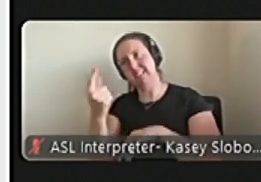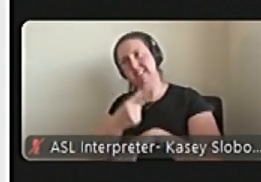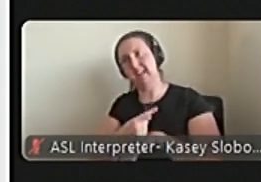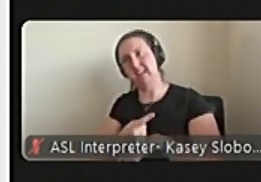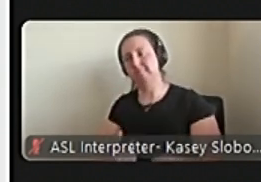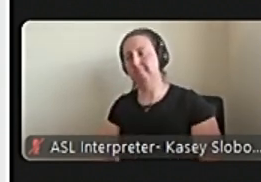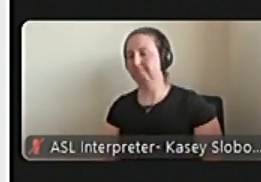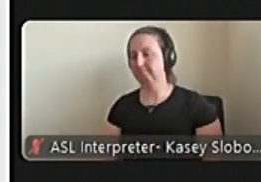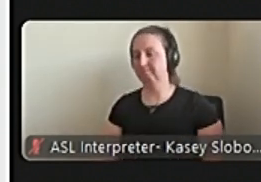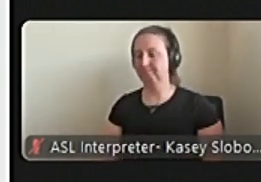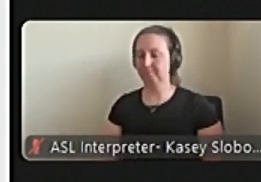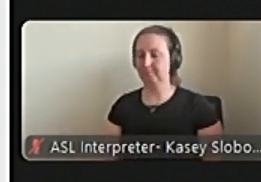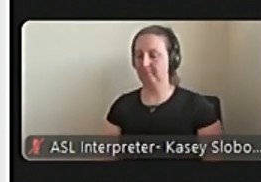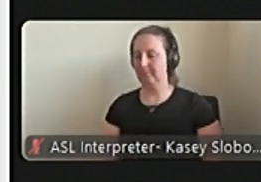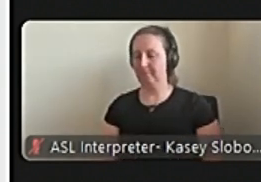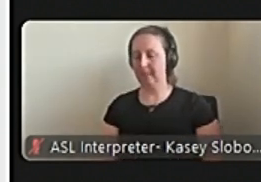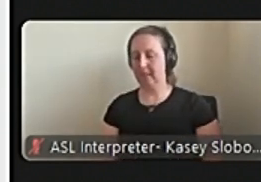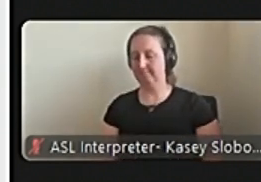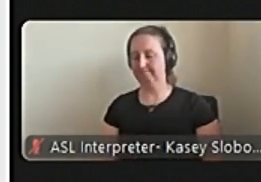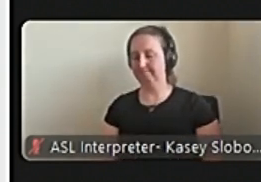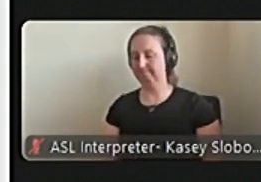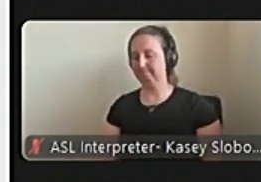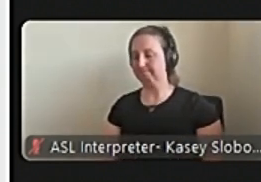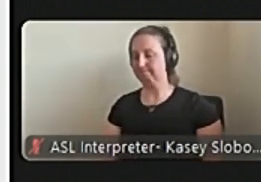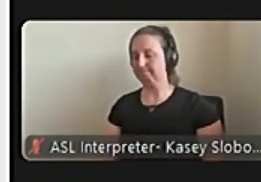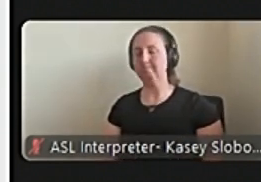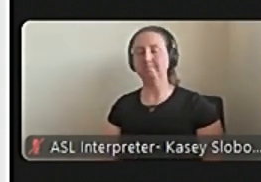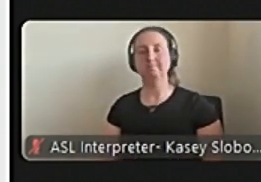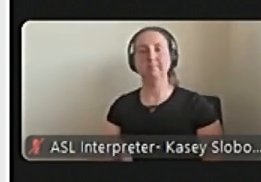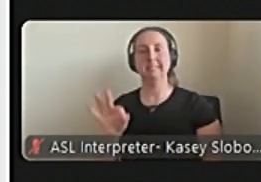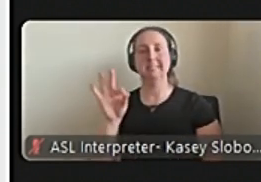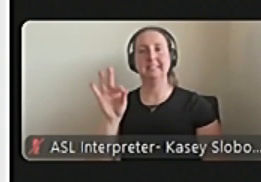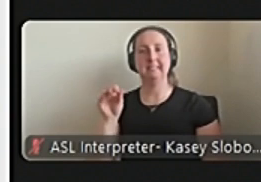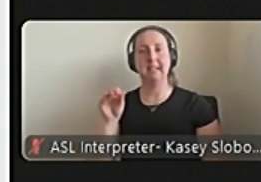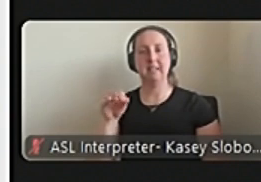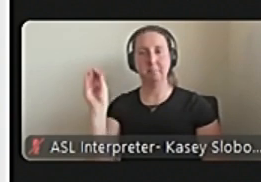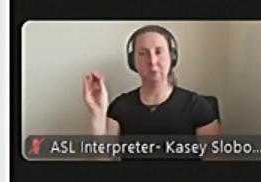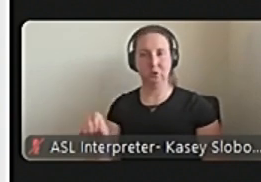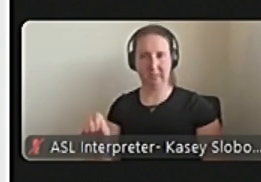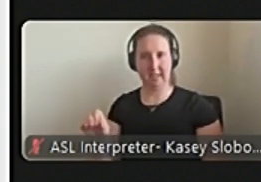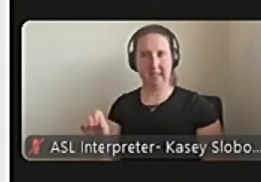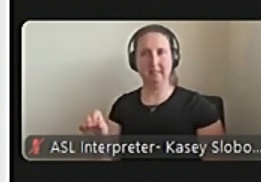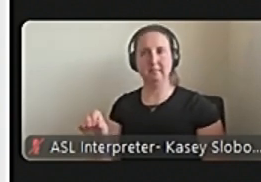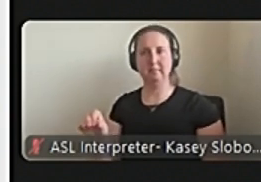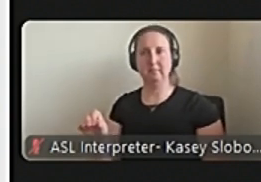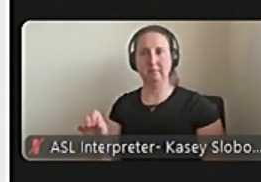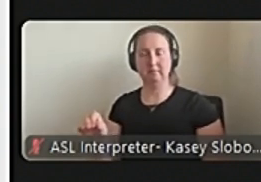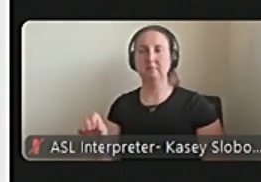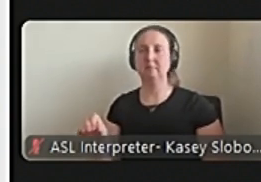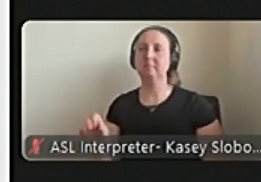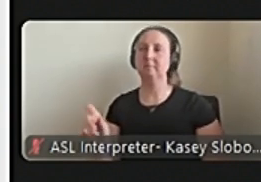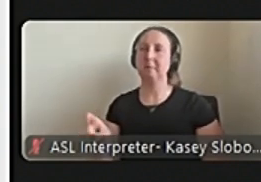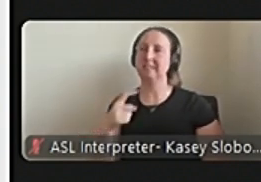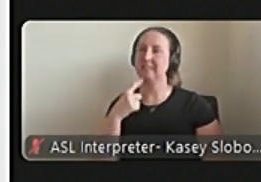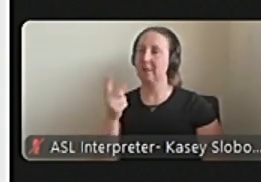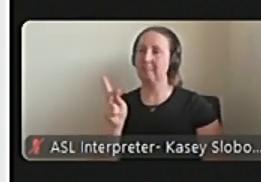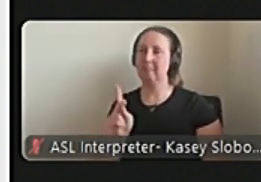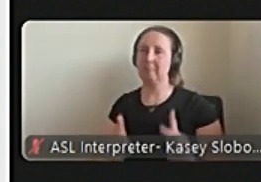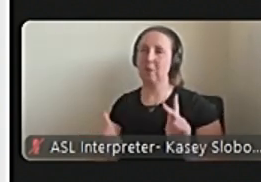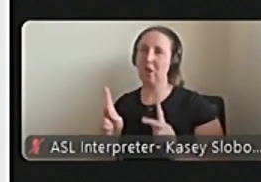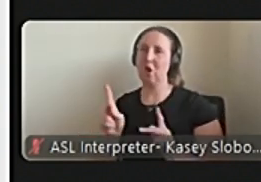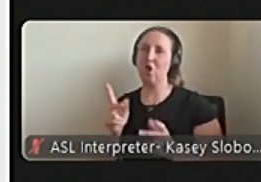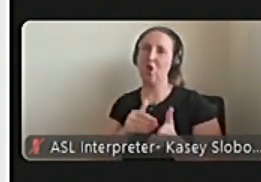dying. So 90%, you have to bring that back to people oftentimes. I can't tell you how often in the clinic I hear